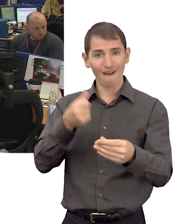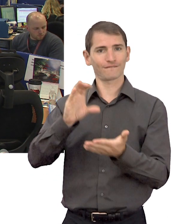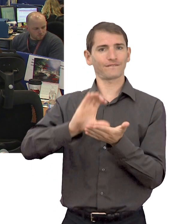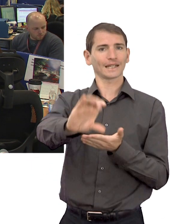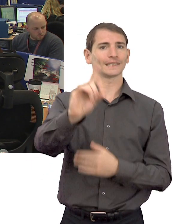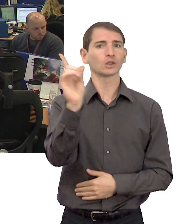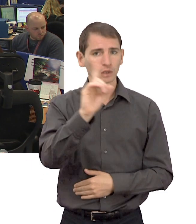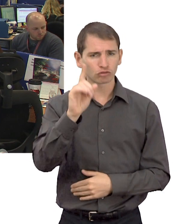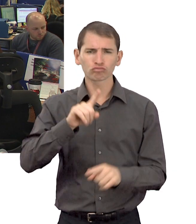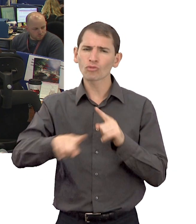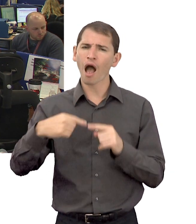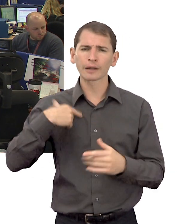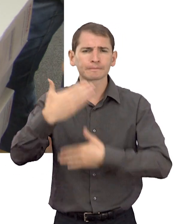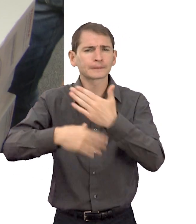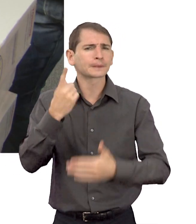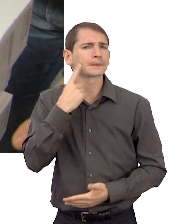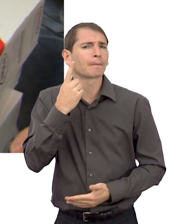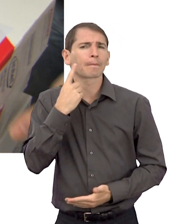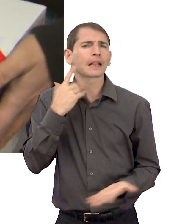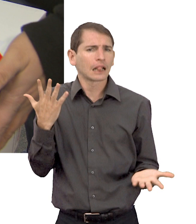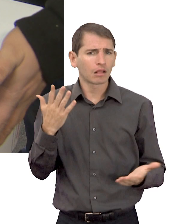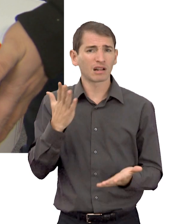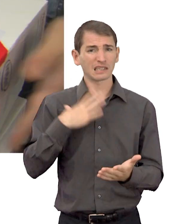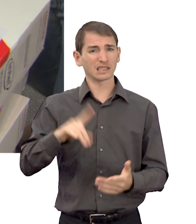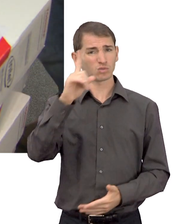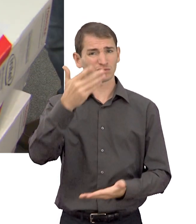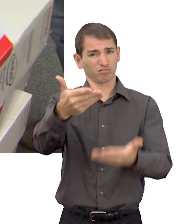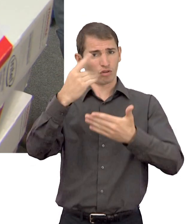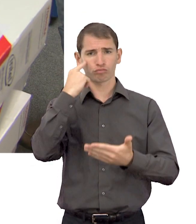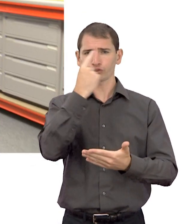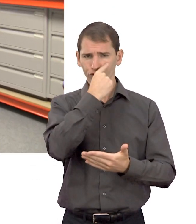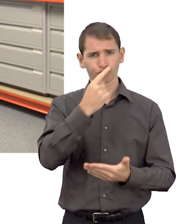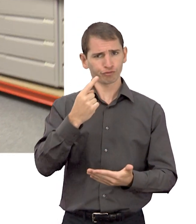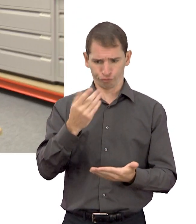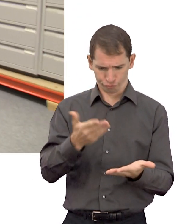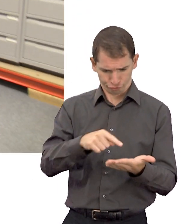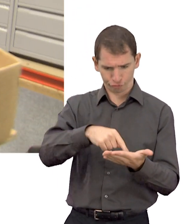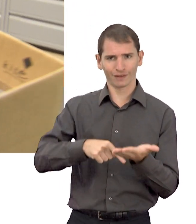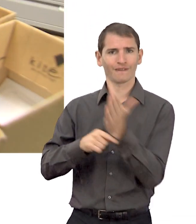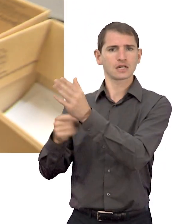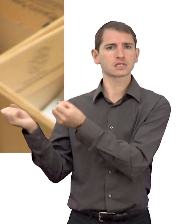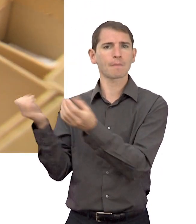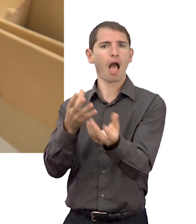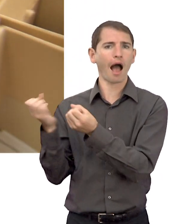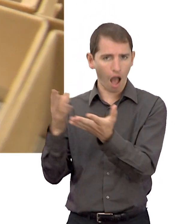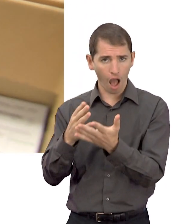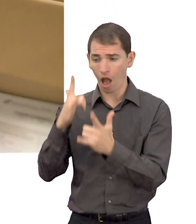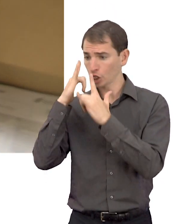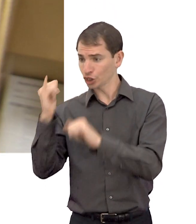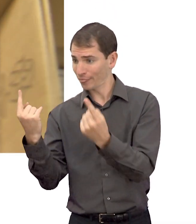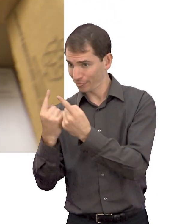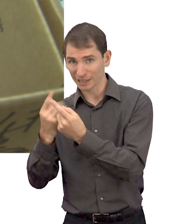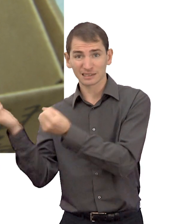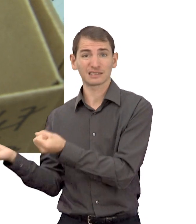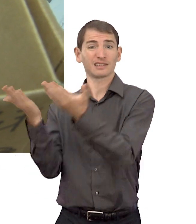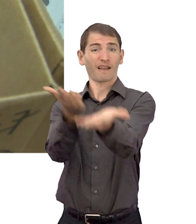for students. All that needs to happen is the proof of entitlement gets sent into a supplier, the goods are checked, and then a delivery date is arranged.